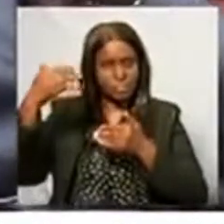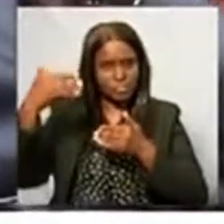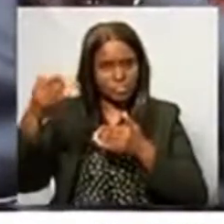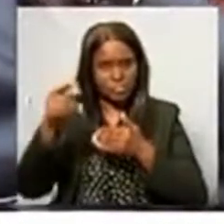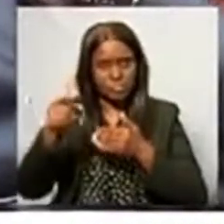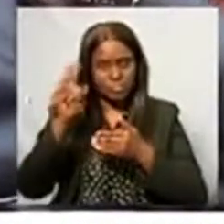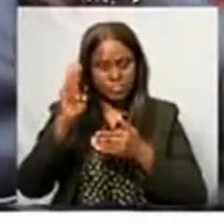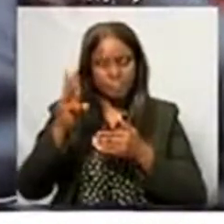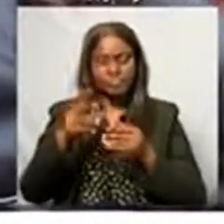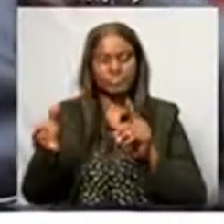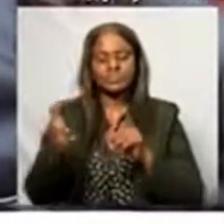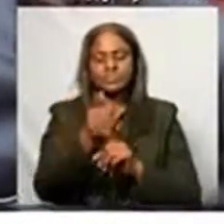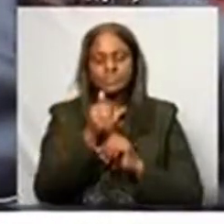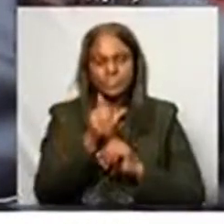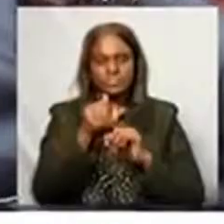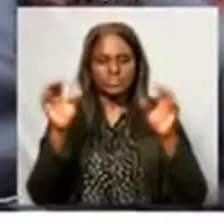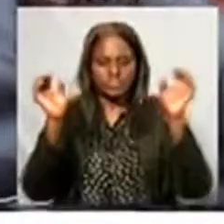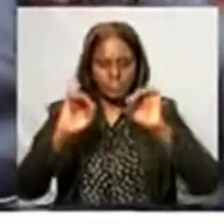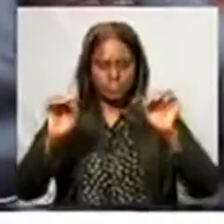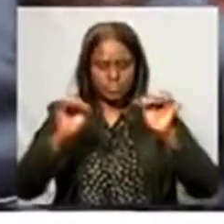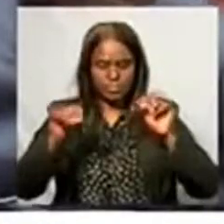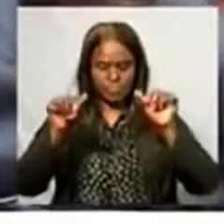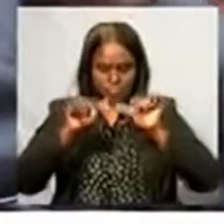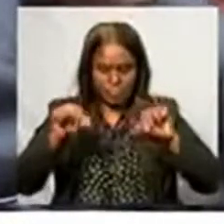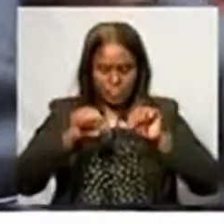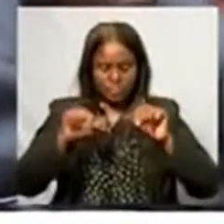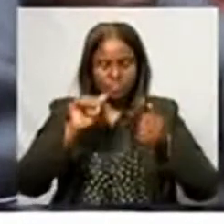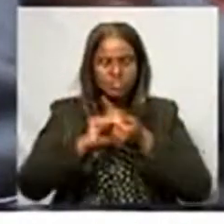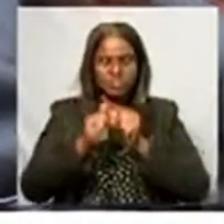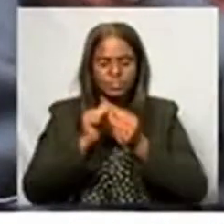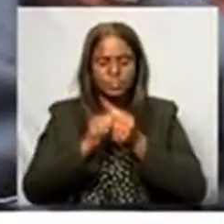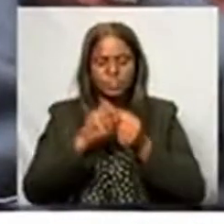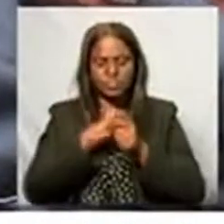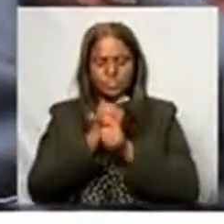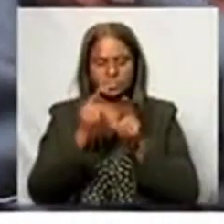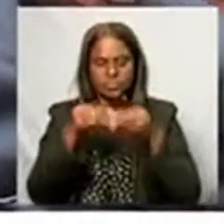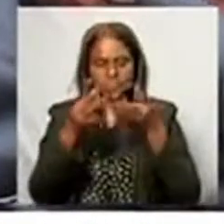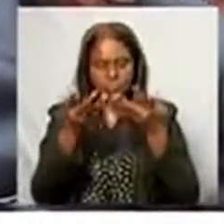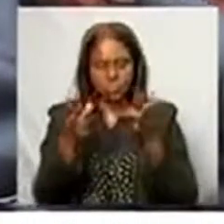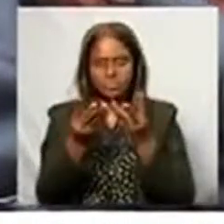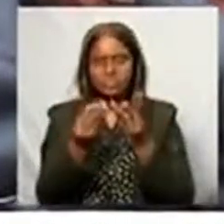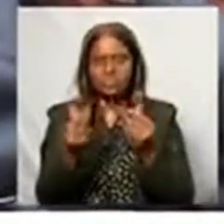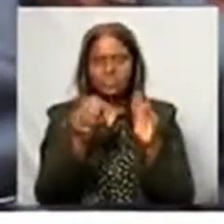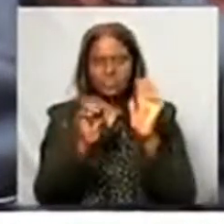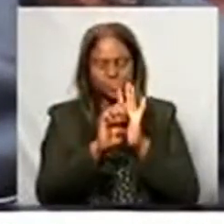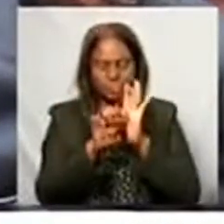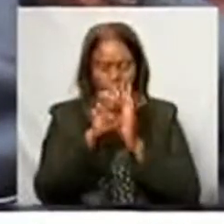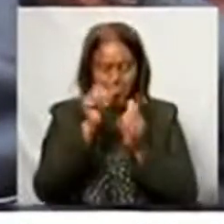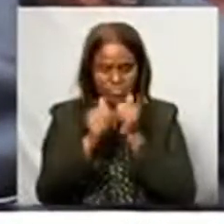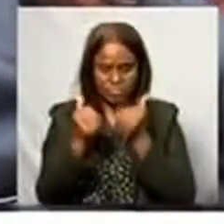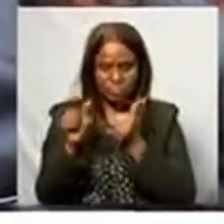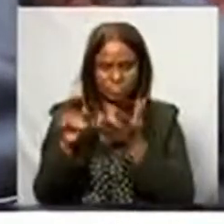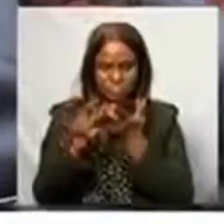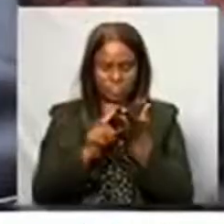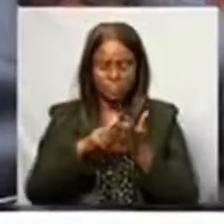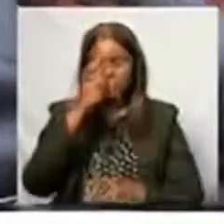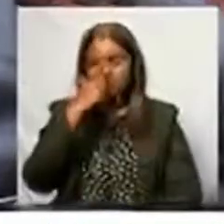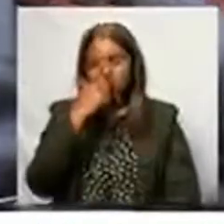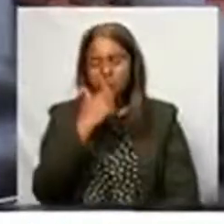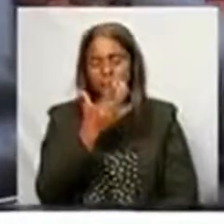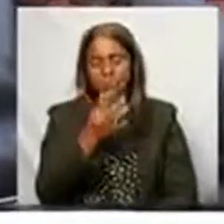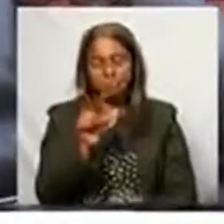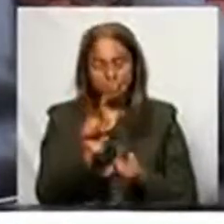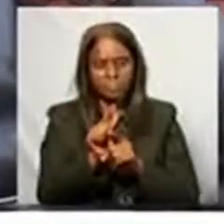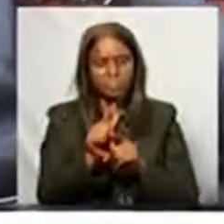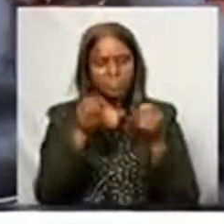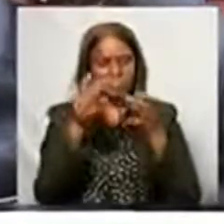we will achieve zero audit queries. I'll give just a few examples, because of course the report is bulky, and